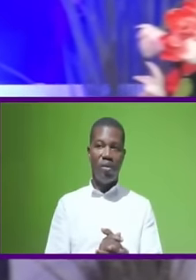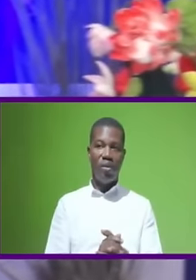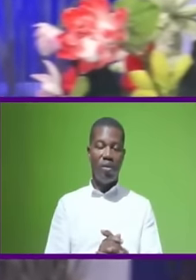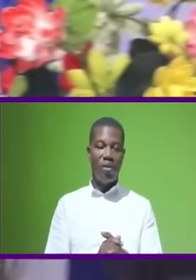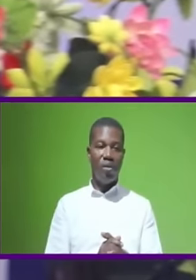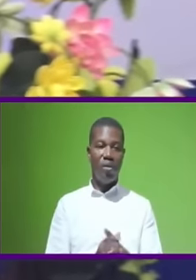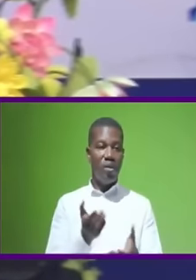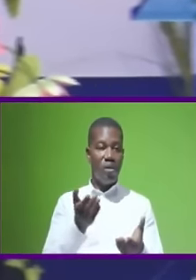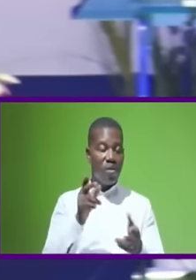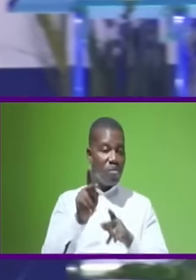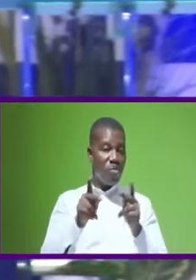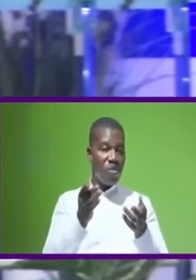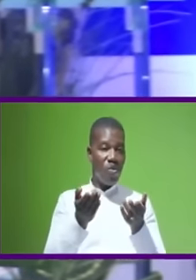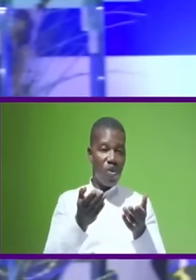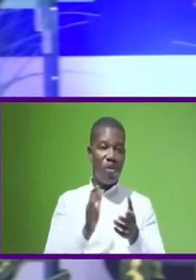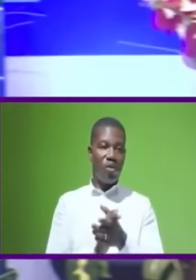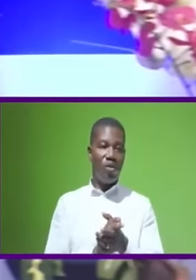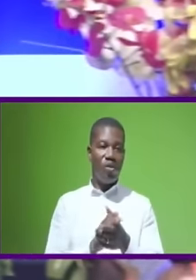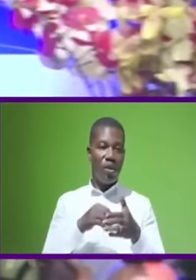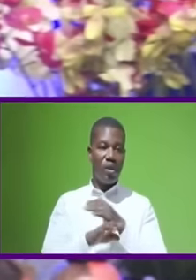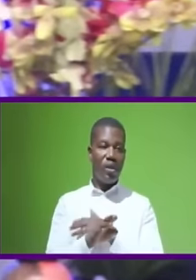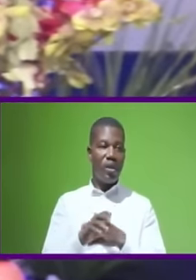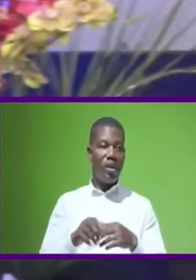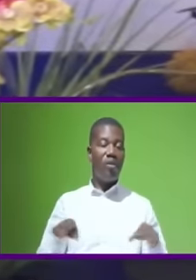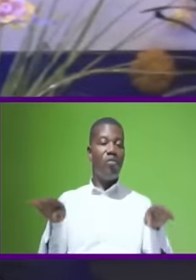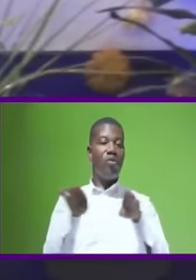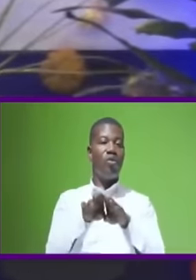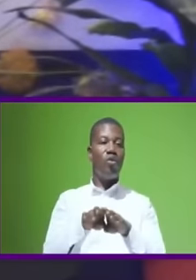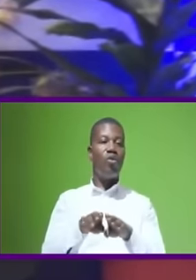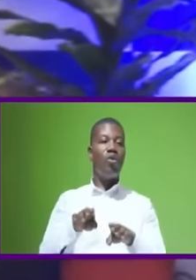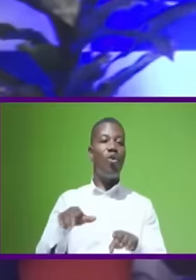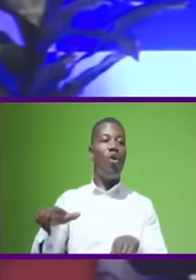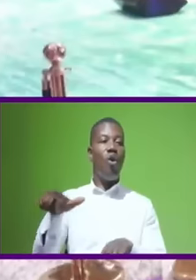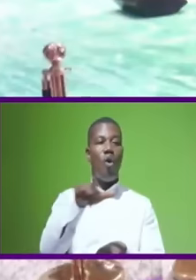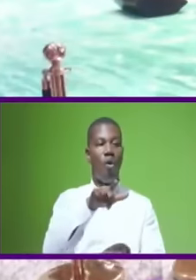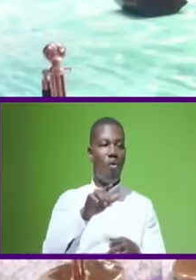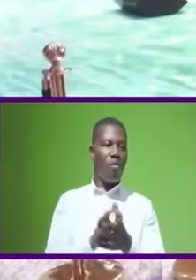too much. Lock who up here. Oh, Sam Cassia Pa.